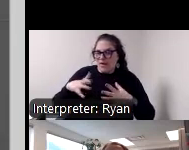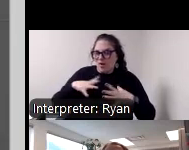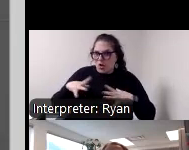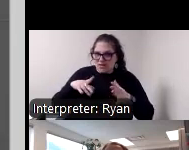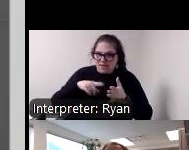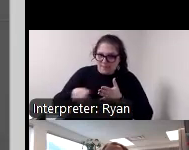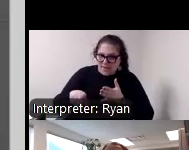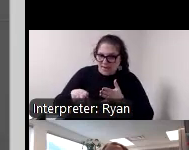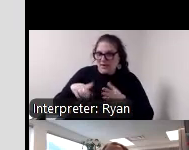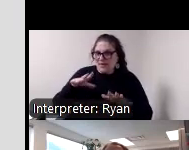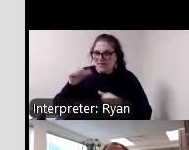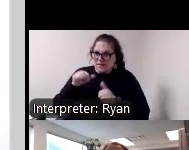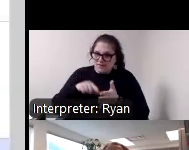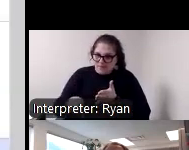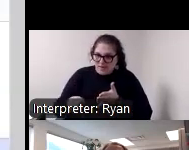leave pays.